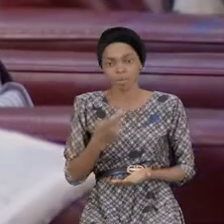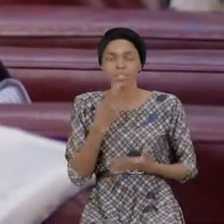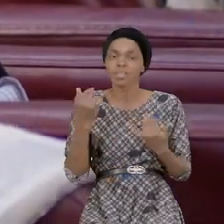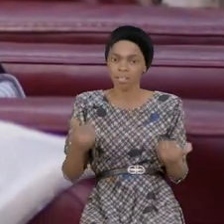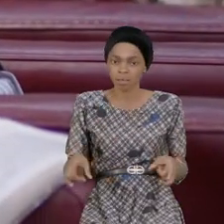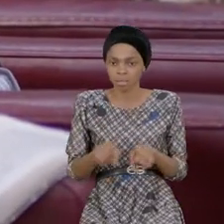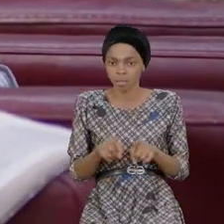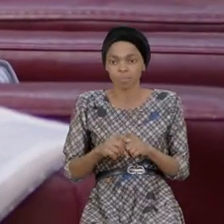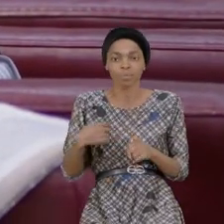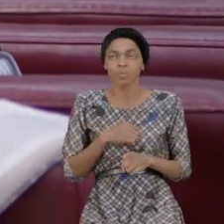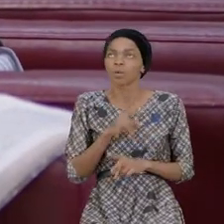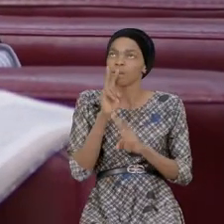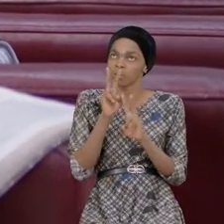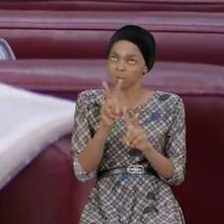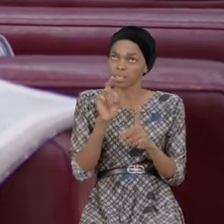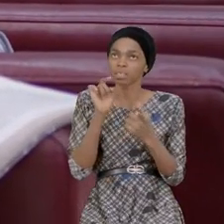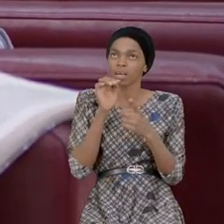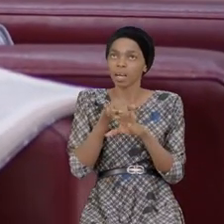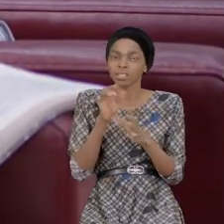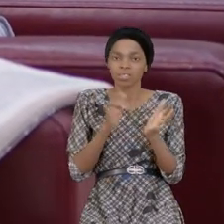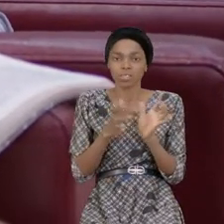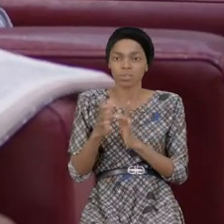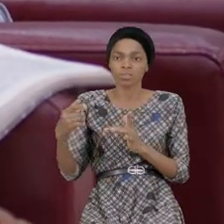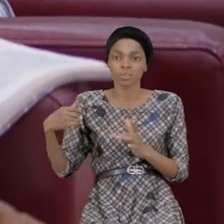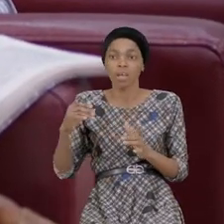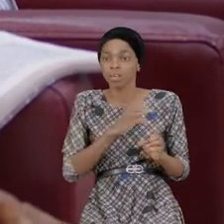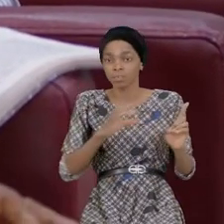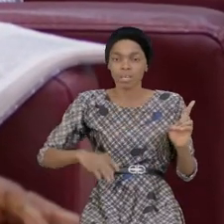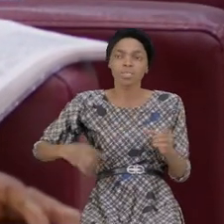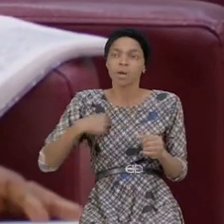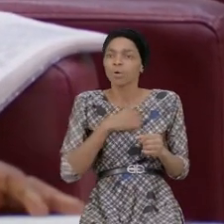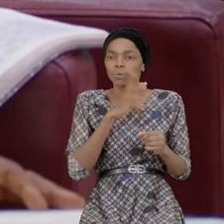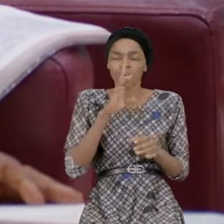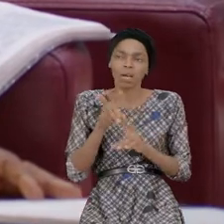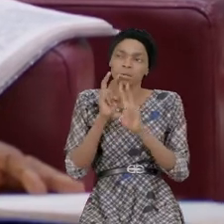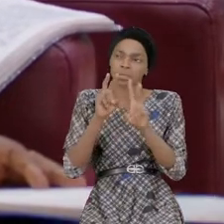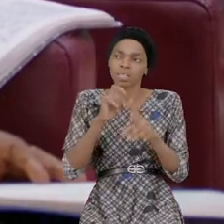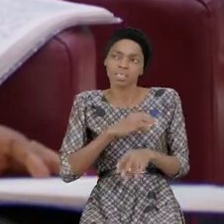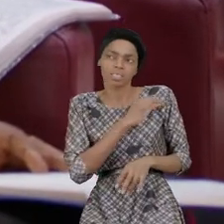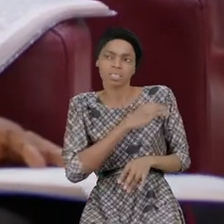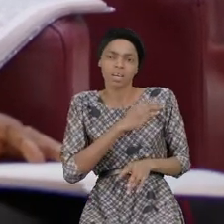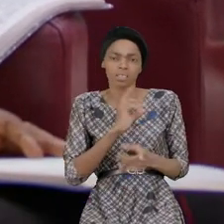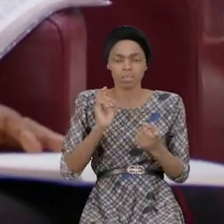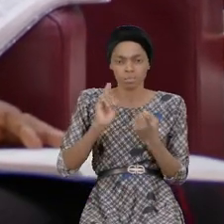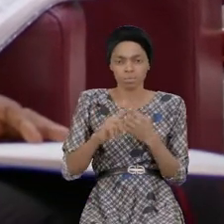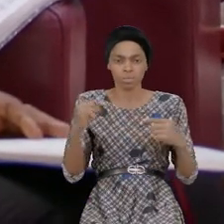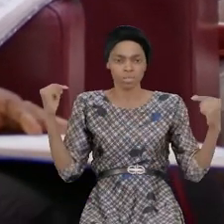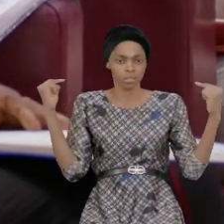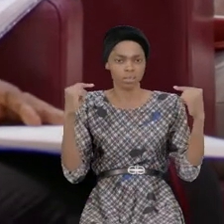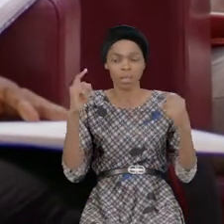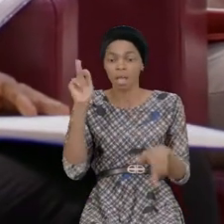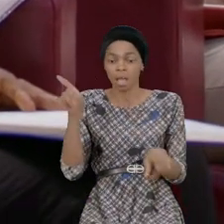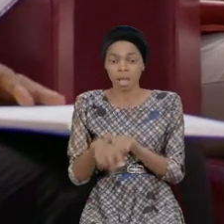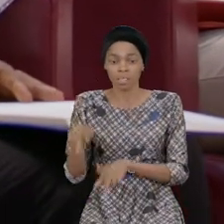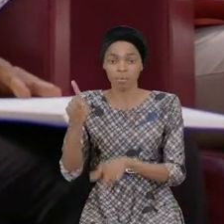Jesus Christ, and we're looking at his attitude towards his enemies, at the people who crucified him, at the people who